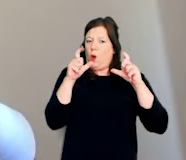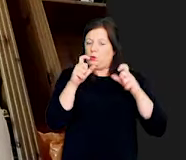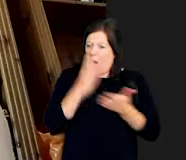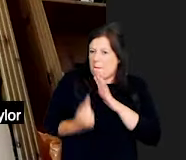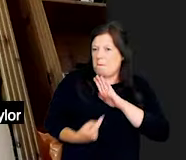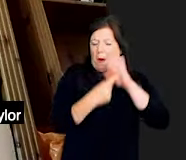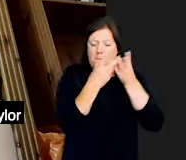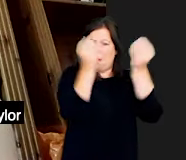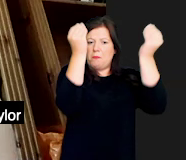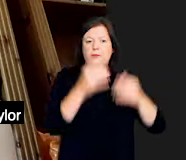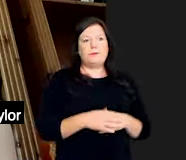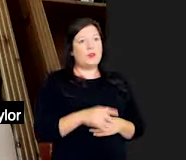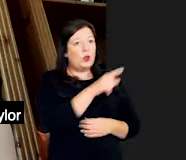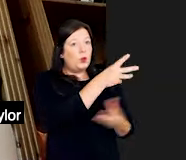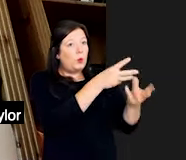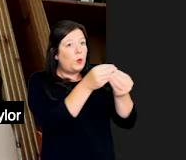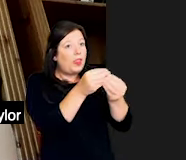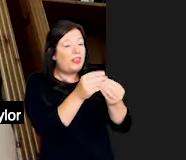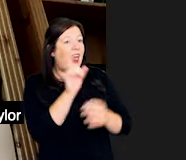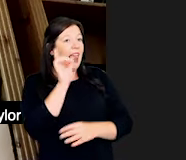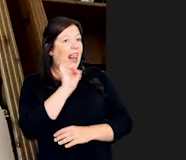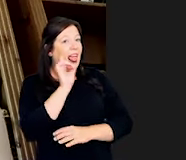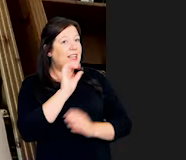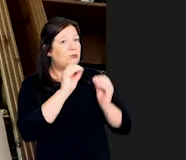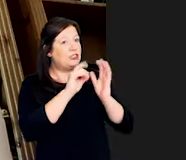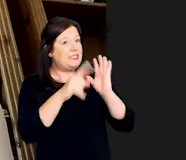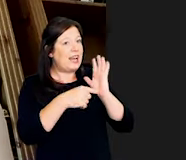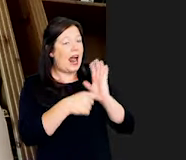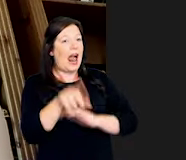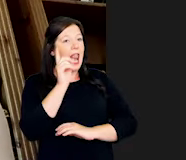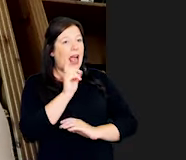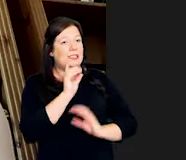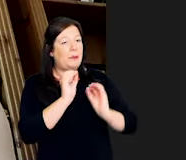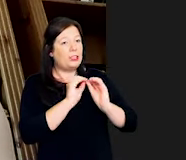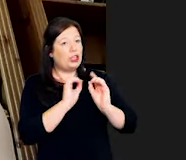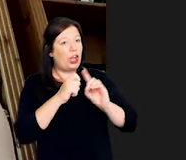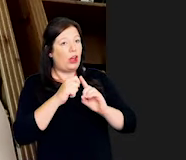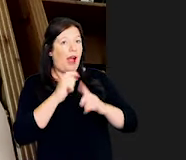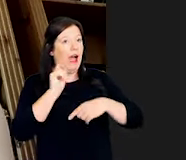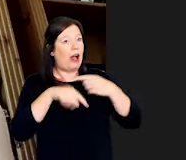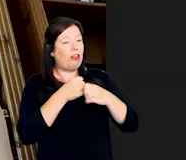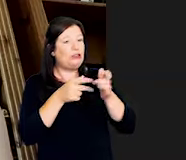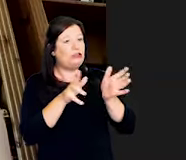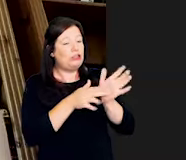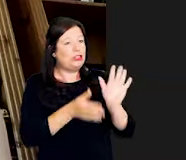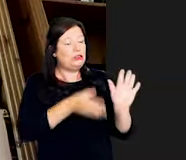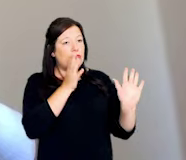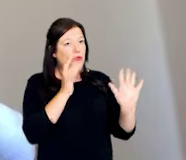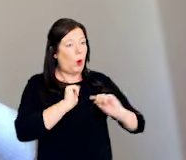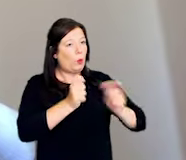one. Is it the picture of you with Lady Belinda Taylor and Lady Belinda Kirk at the annual Gin Swillers